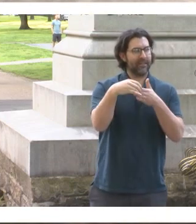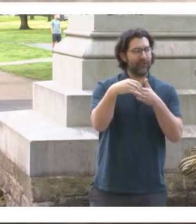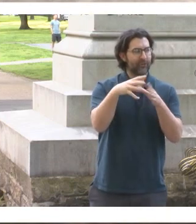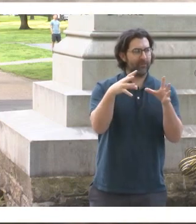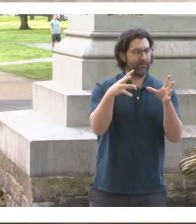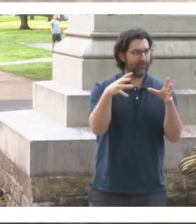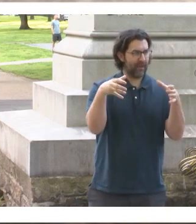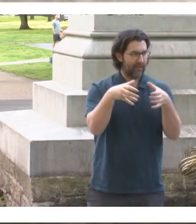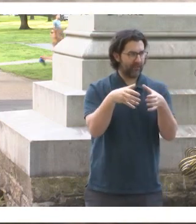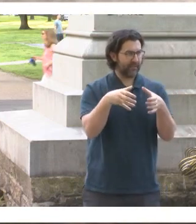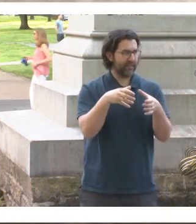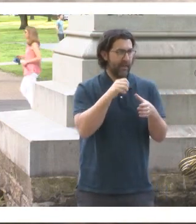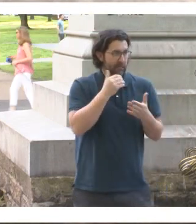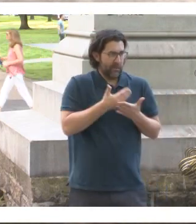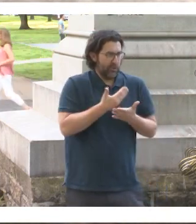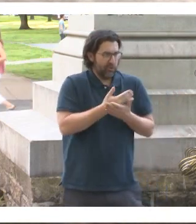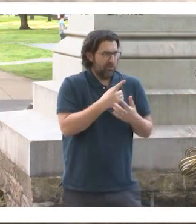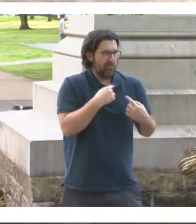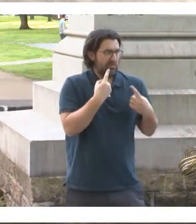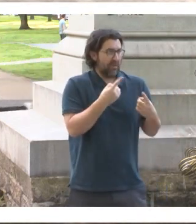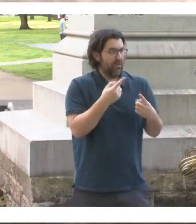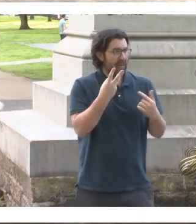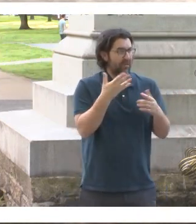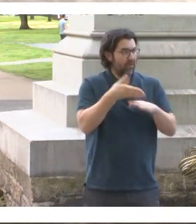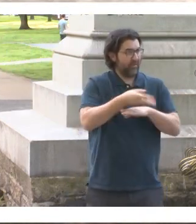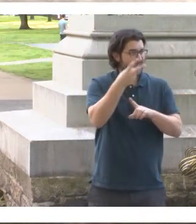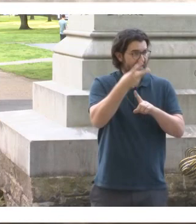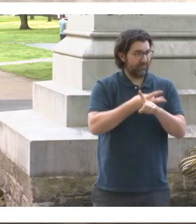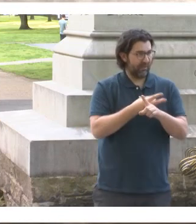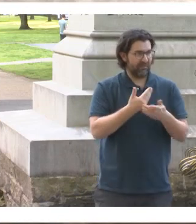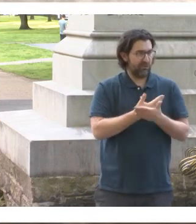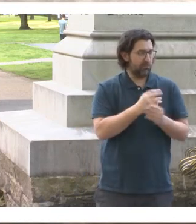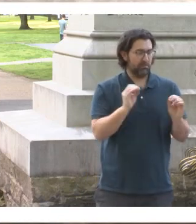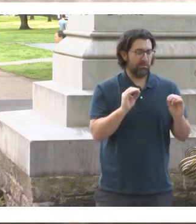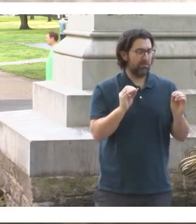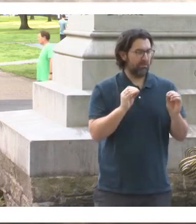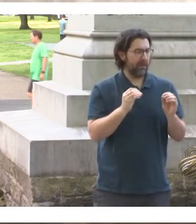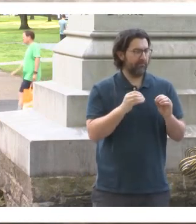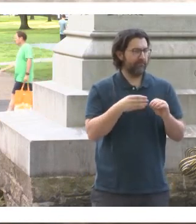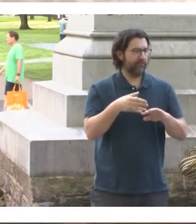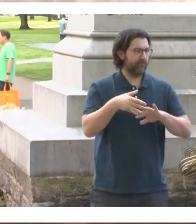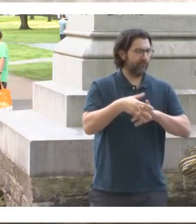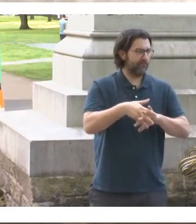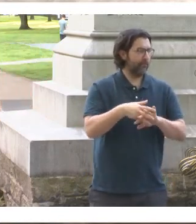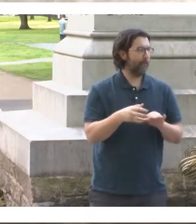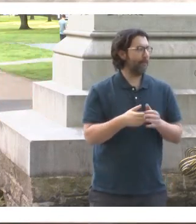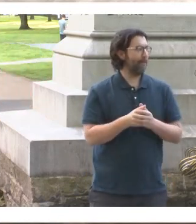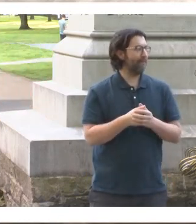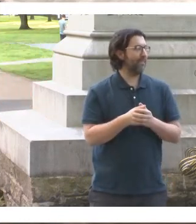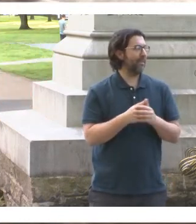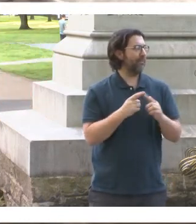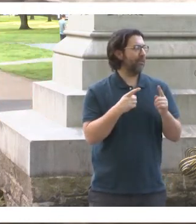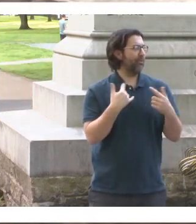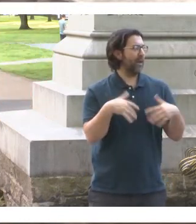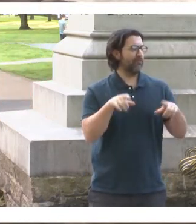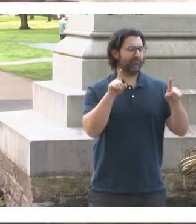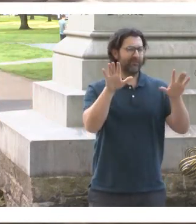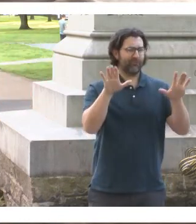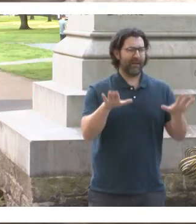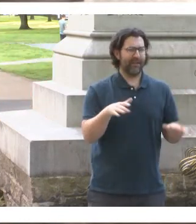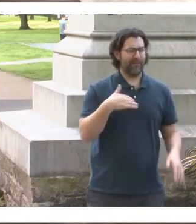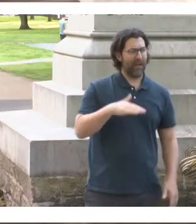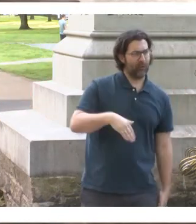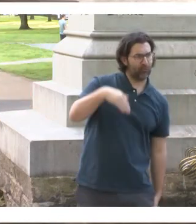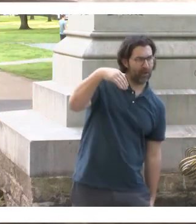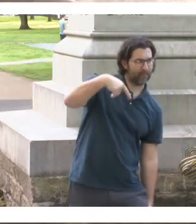Conference. Not new anymore. I've been here over 6 months, so I can't say I'm new. But this is great. Like, I grew